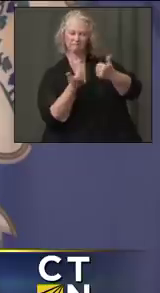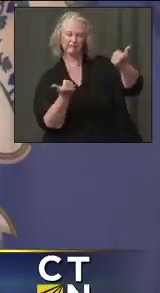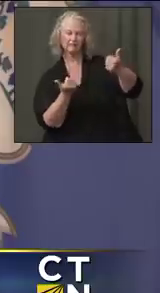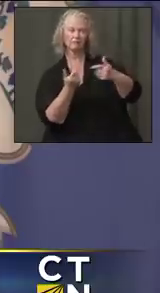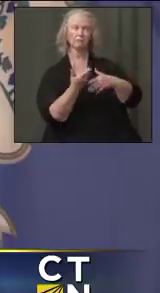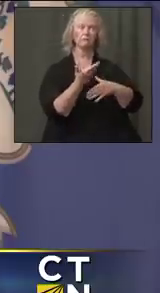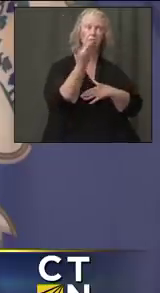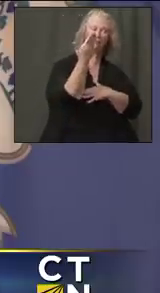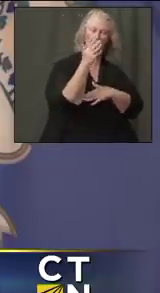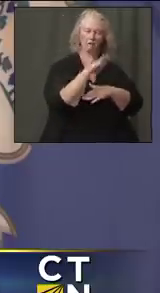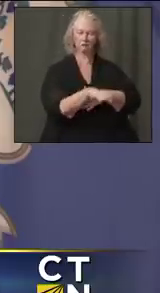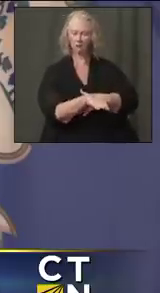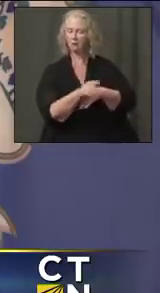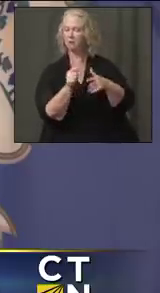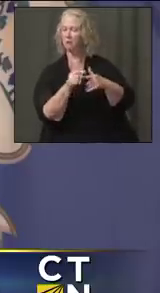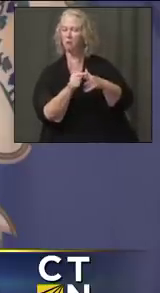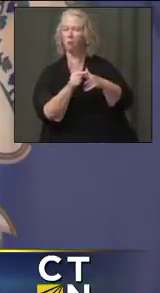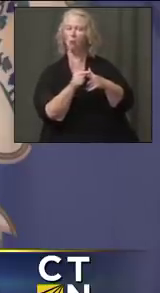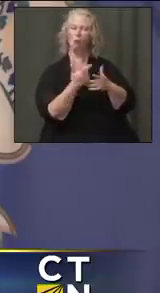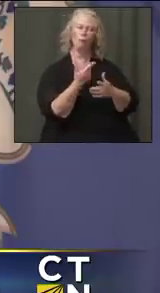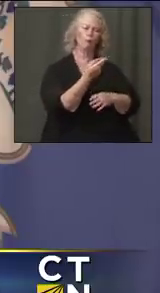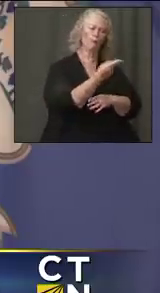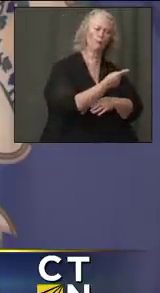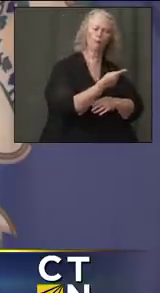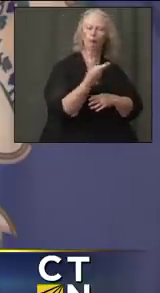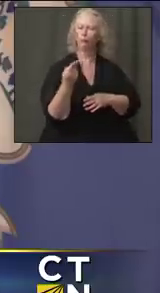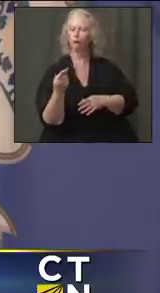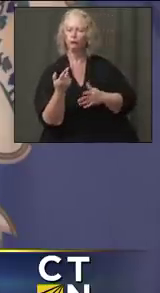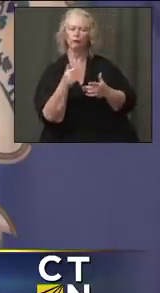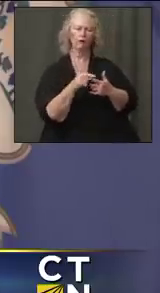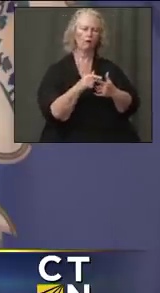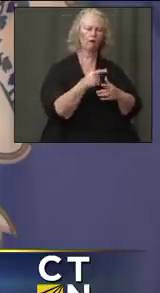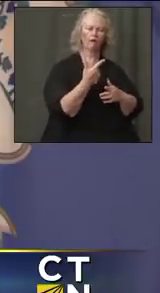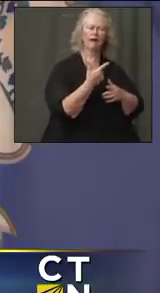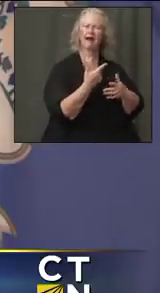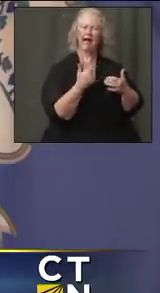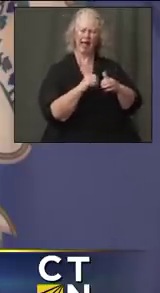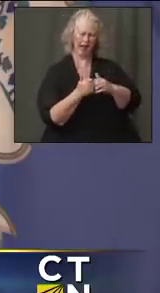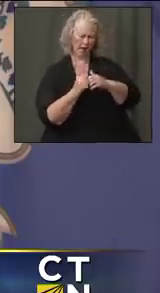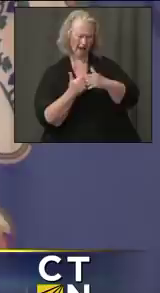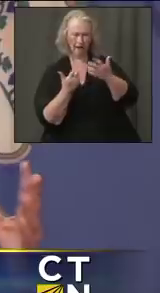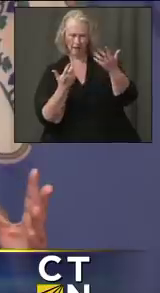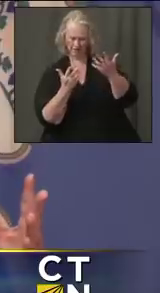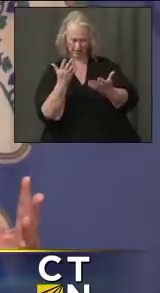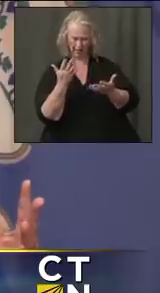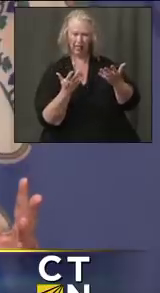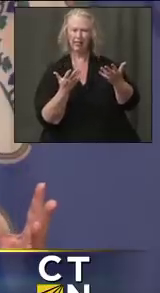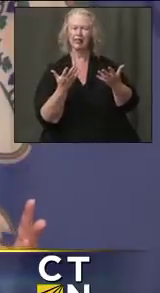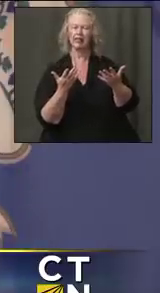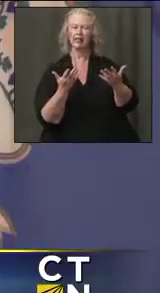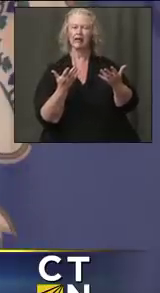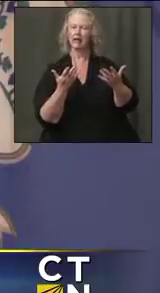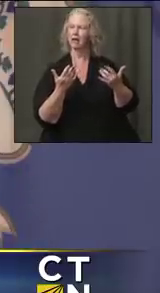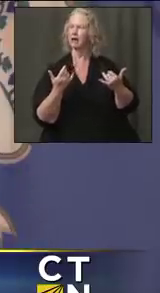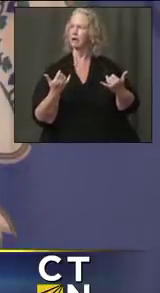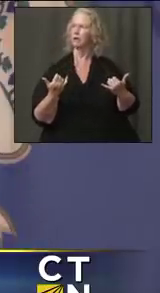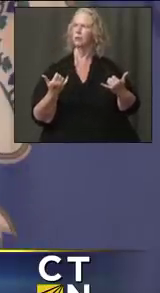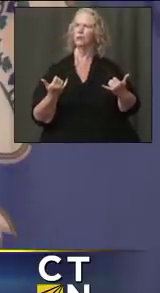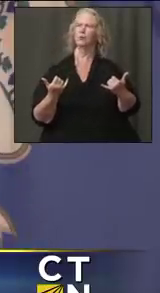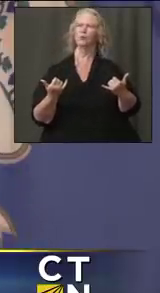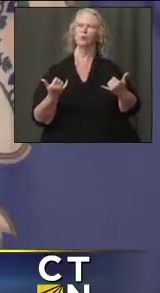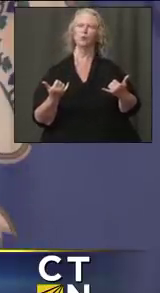and Thursdays, but have a 5-day normal school week. How could we do that within the existing